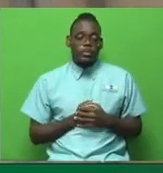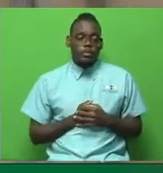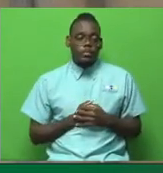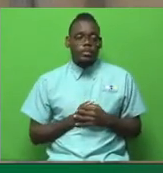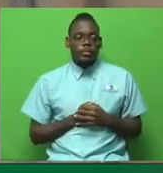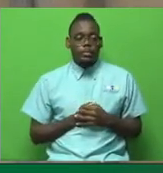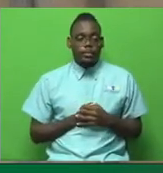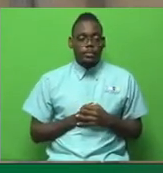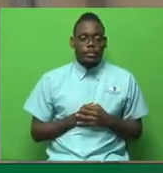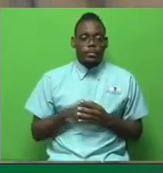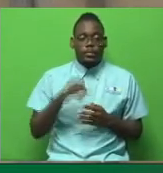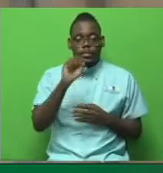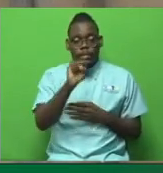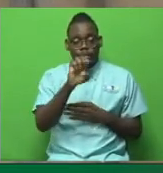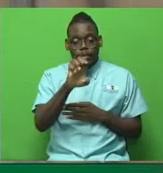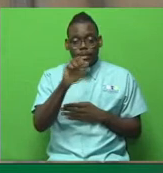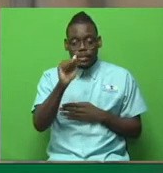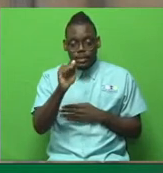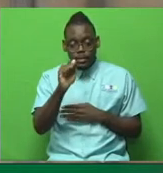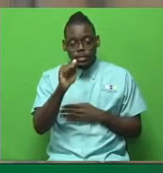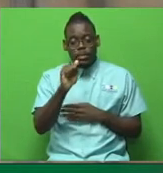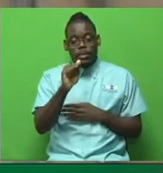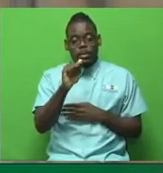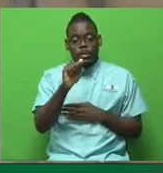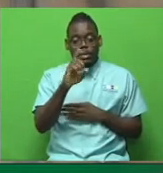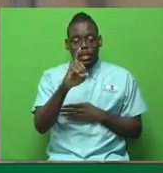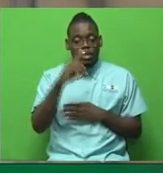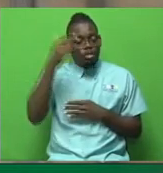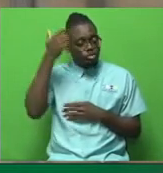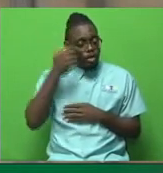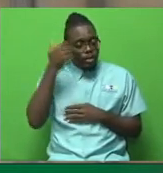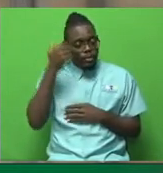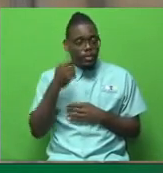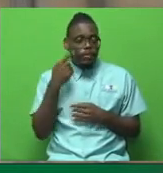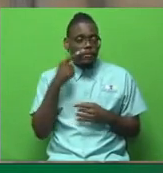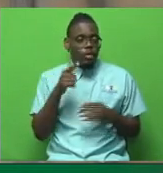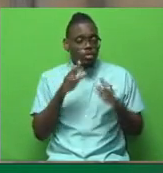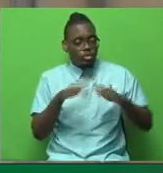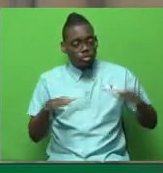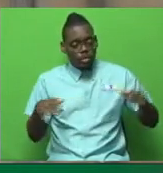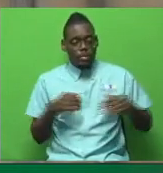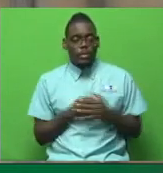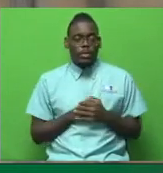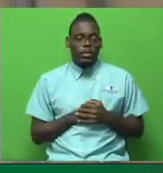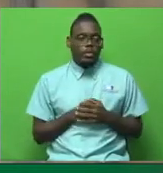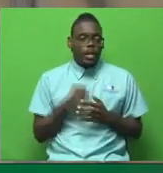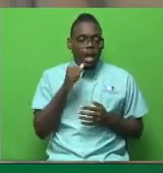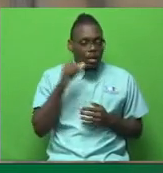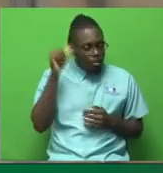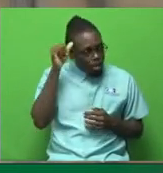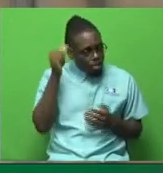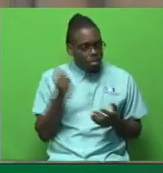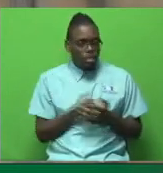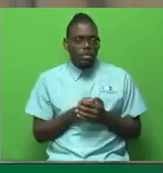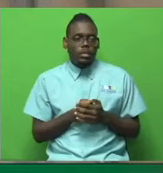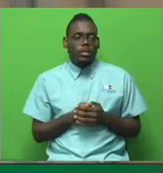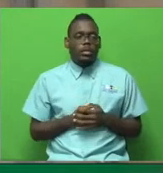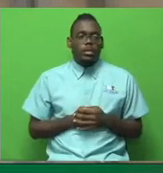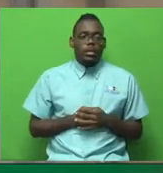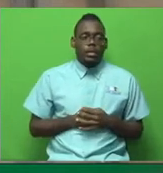disability grants for children disability grants for adults senior citizens pension